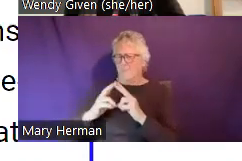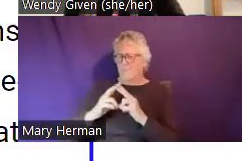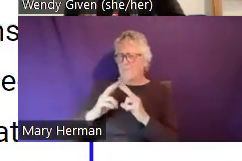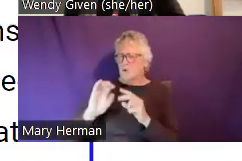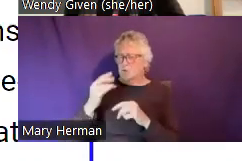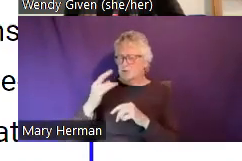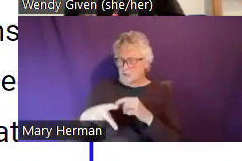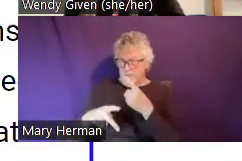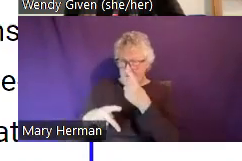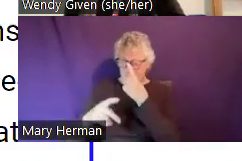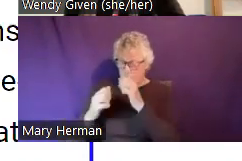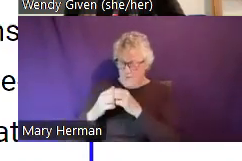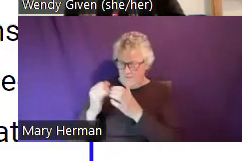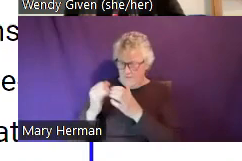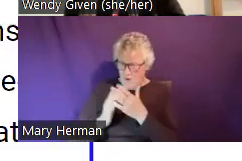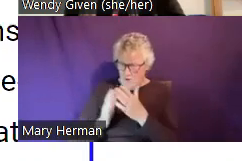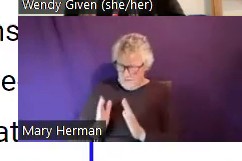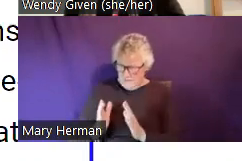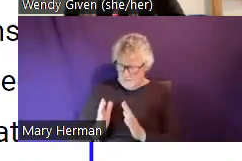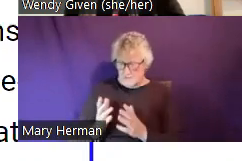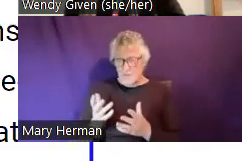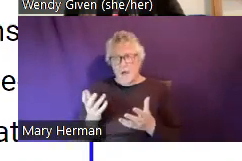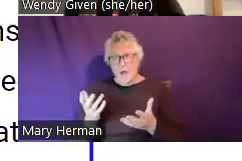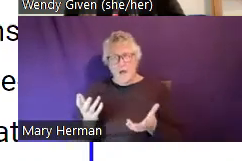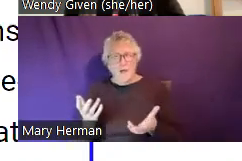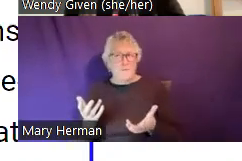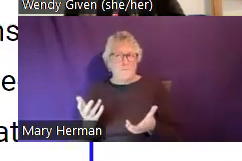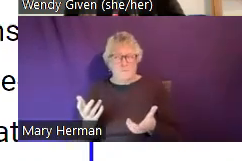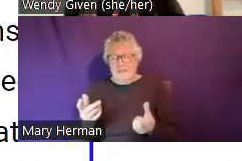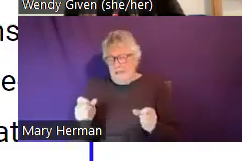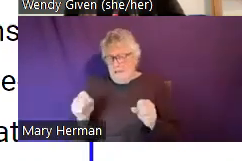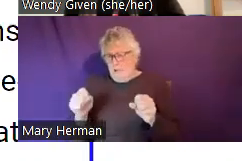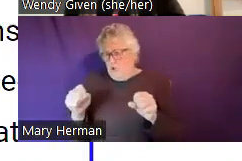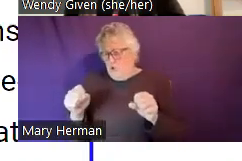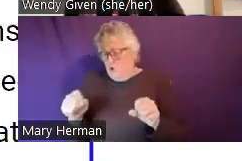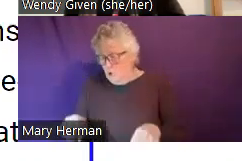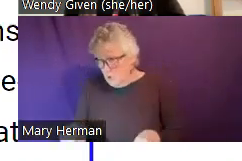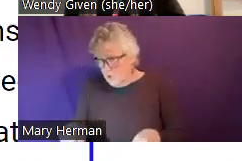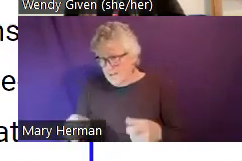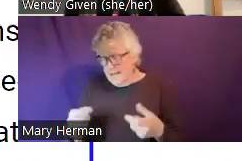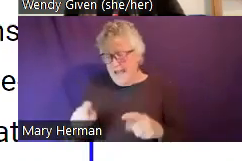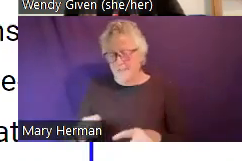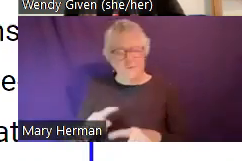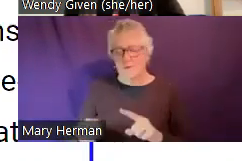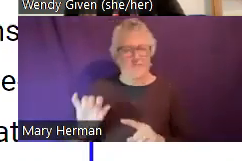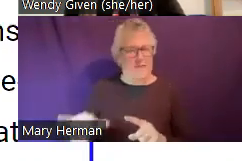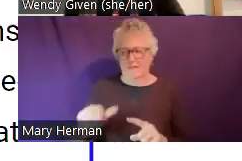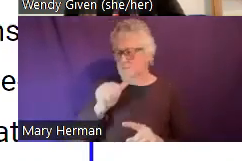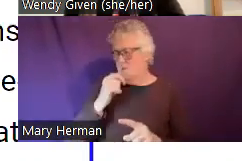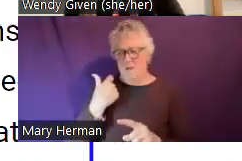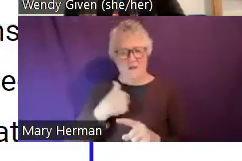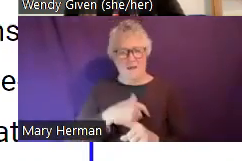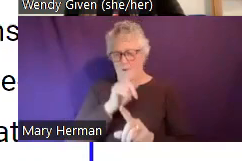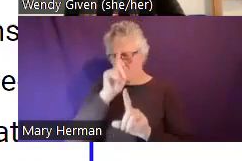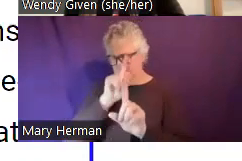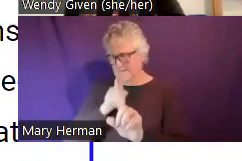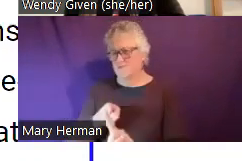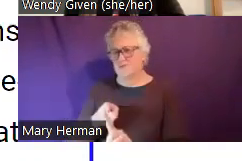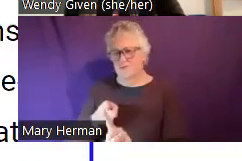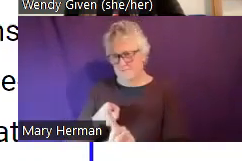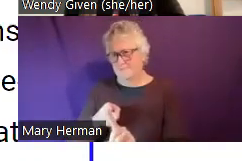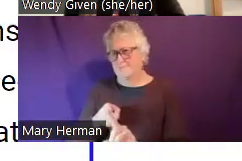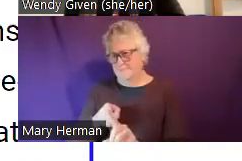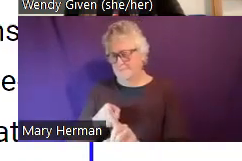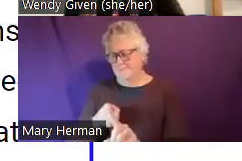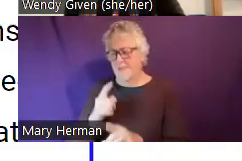the artist? And that's not, I mean, that could happen, but it's not our intention. I think if you were looking